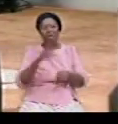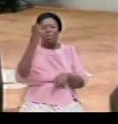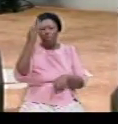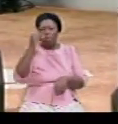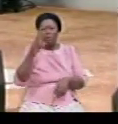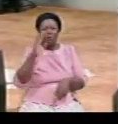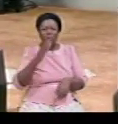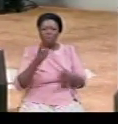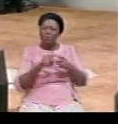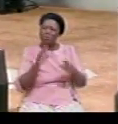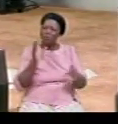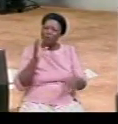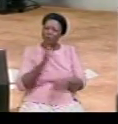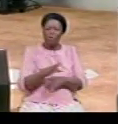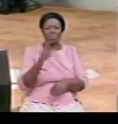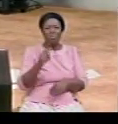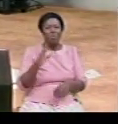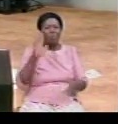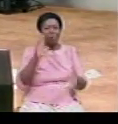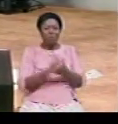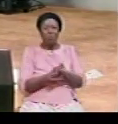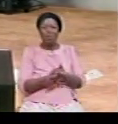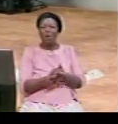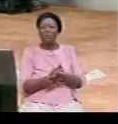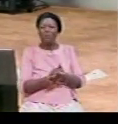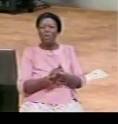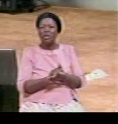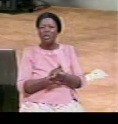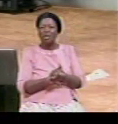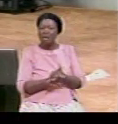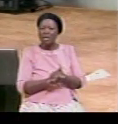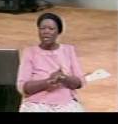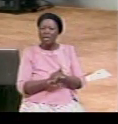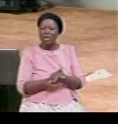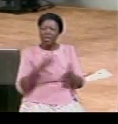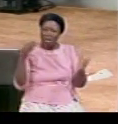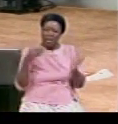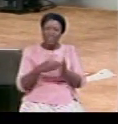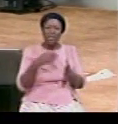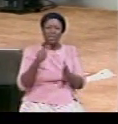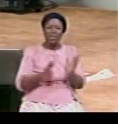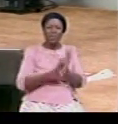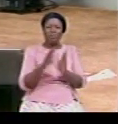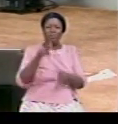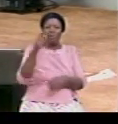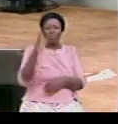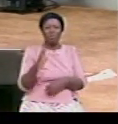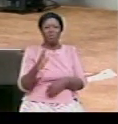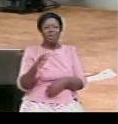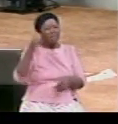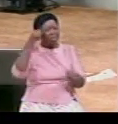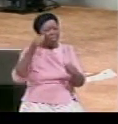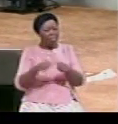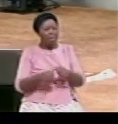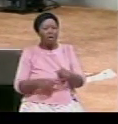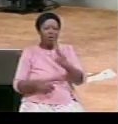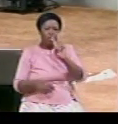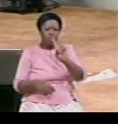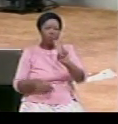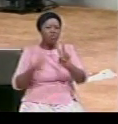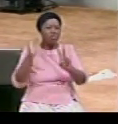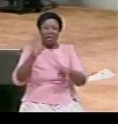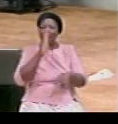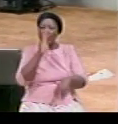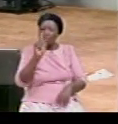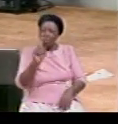your wife to bring down that subjection? You shall be one. What